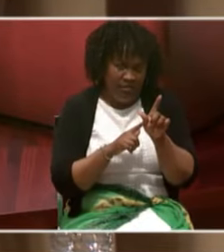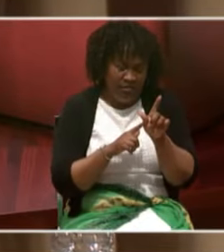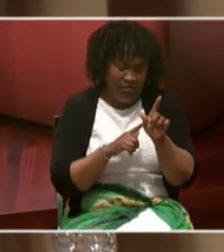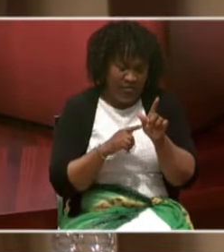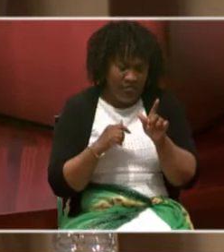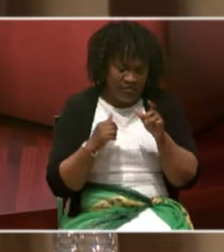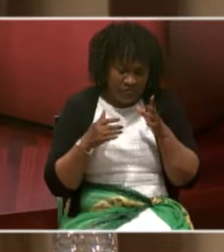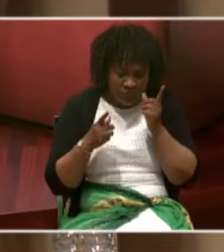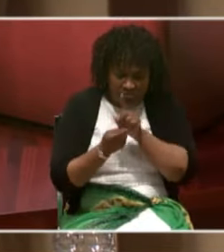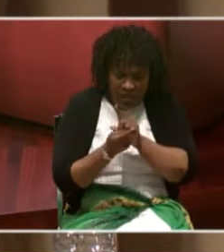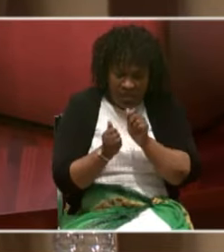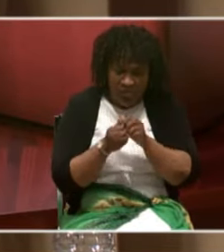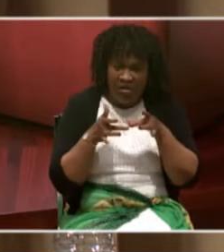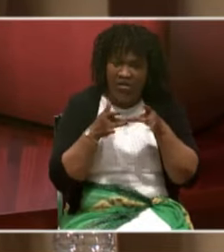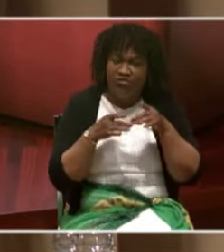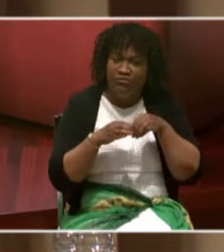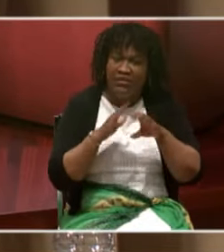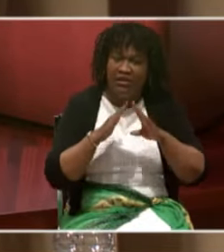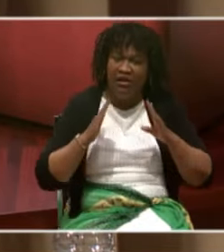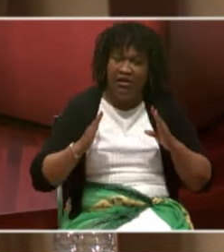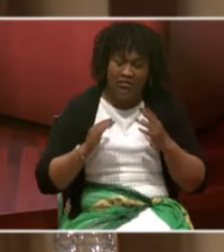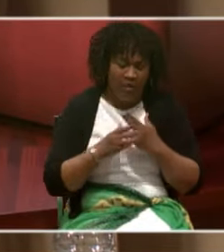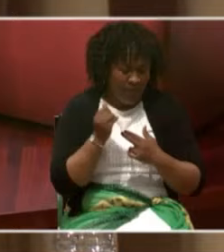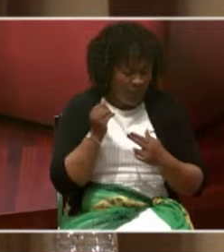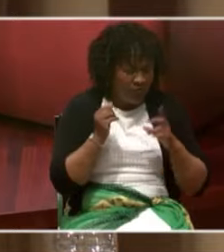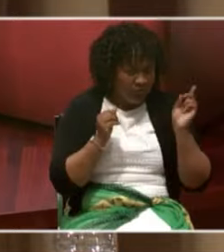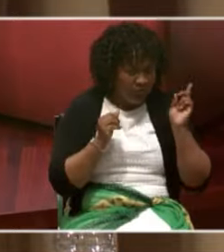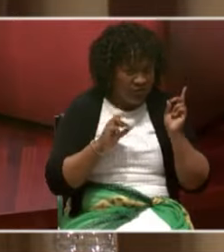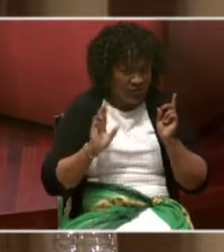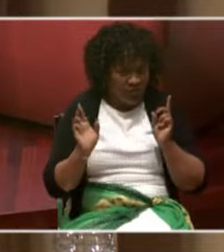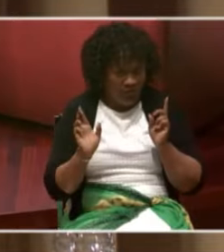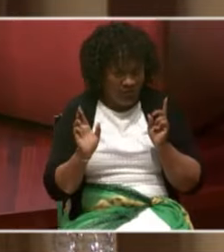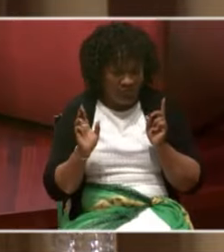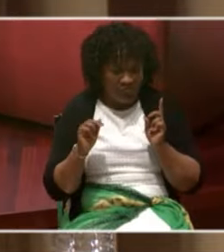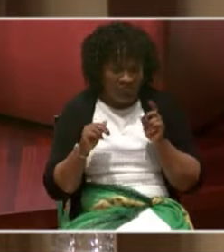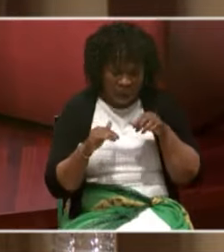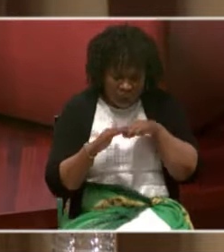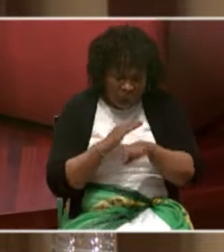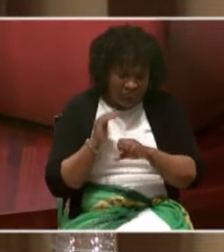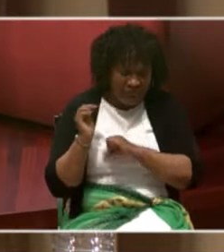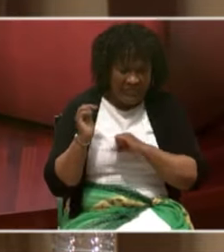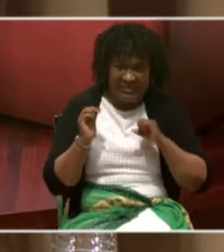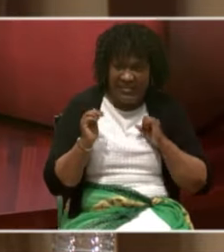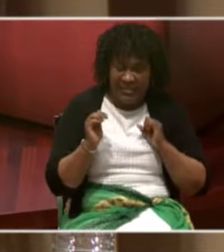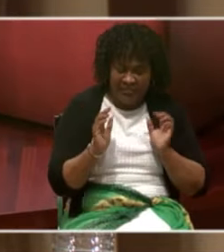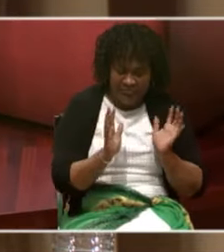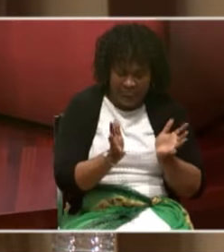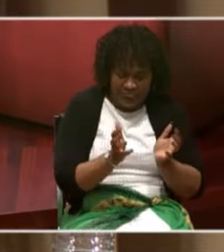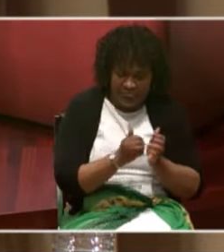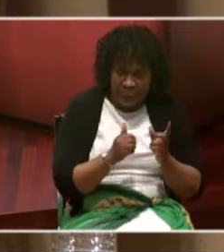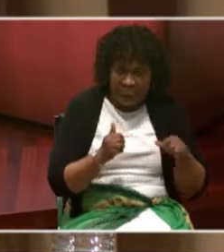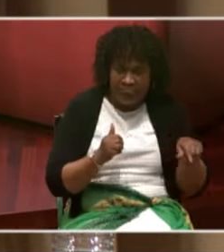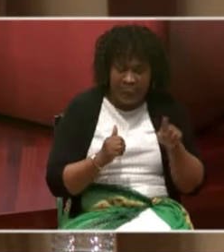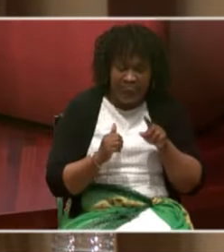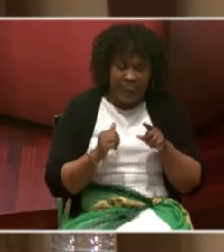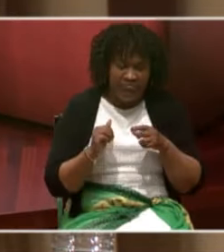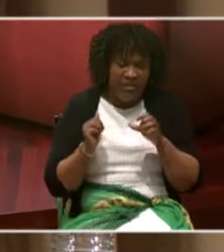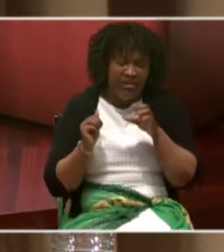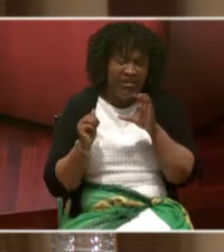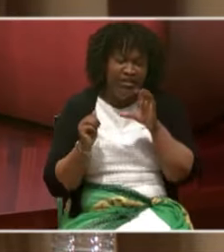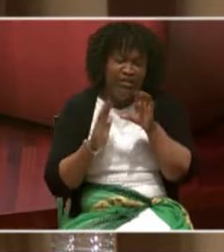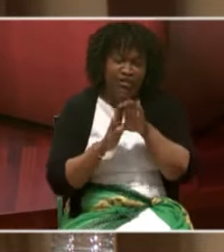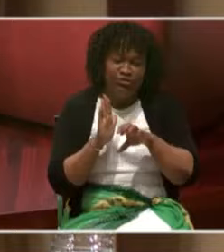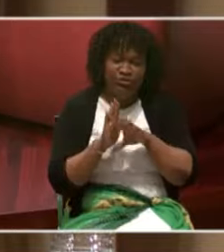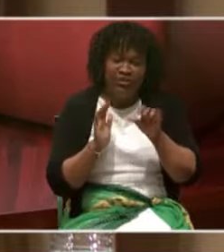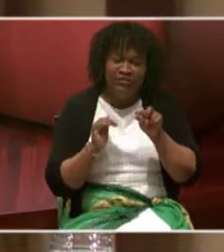the black masses, as A. Philip Randolph was there. Mm-hmm. They said, why are you using that? And A. Philip Randolph came to my rescue. So there's nothing wrong with